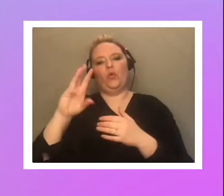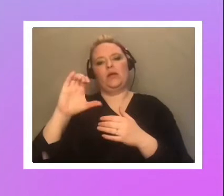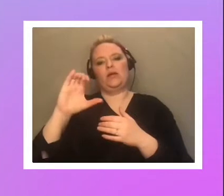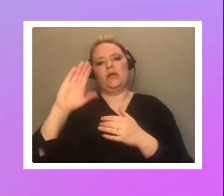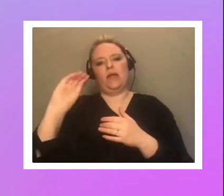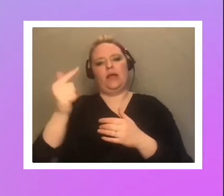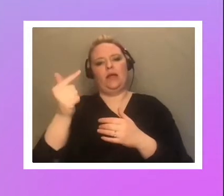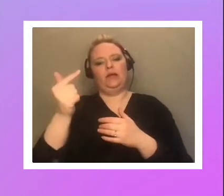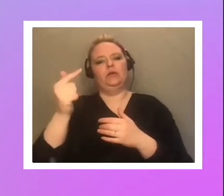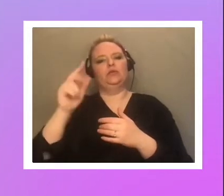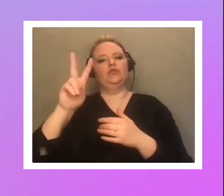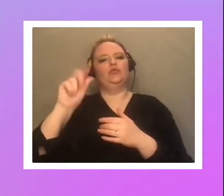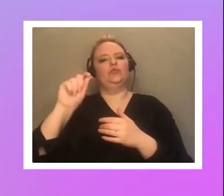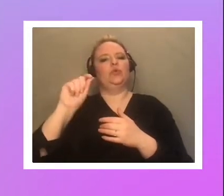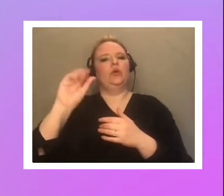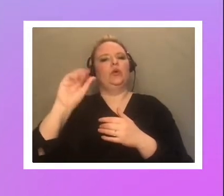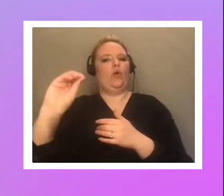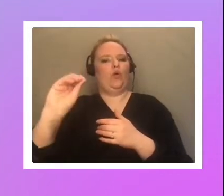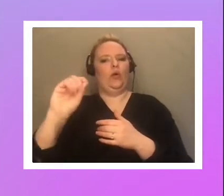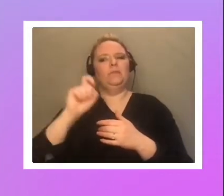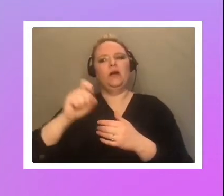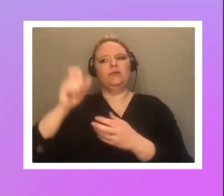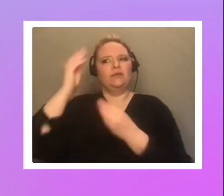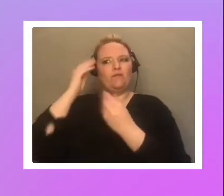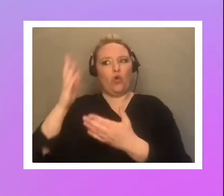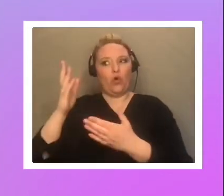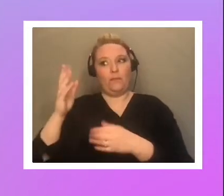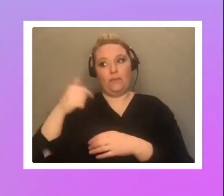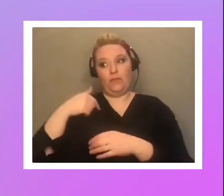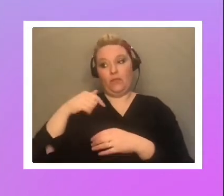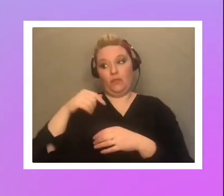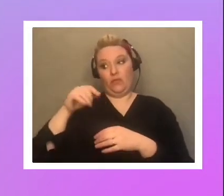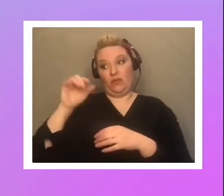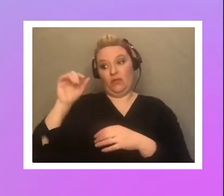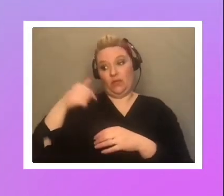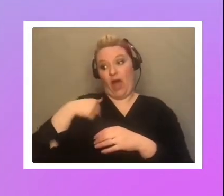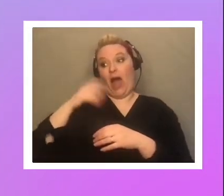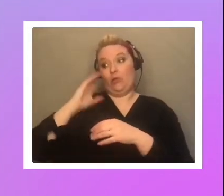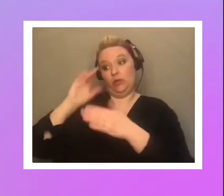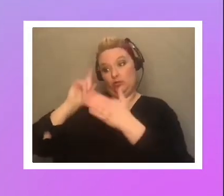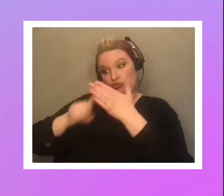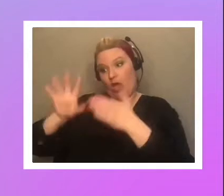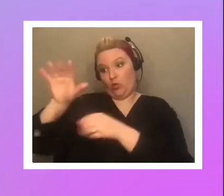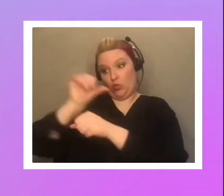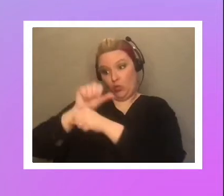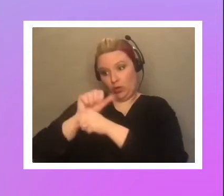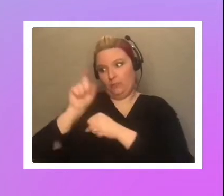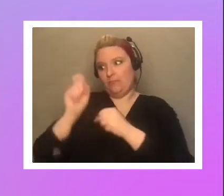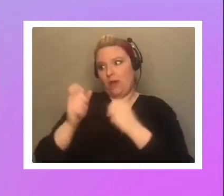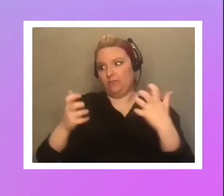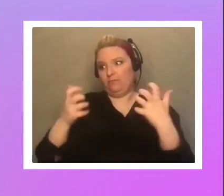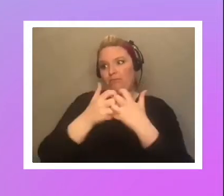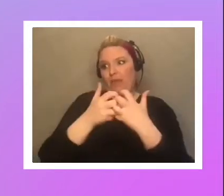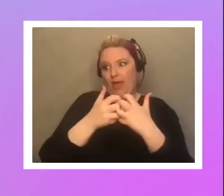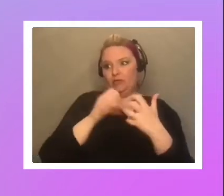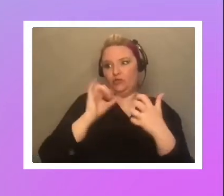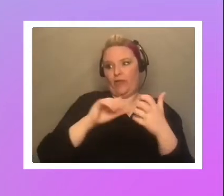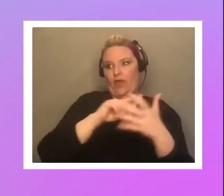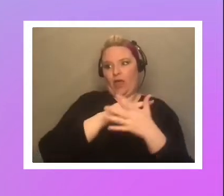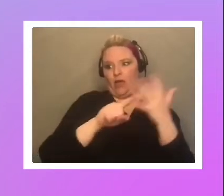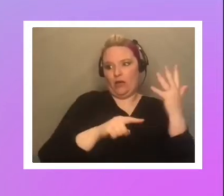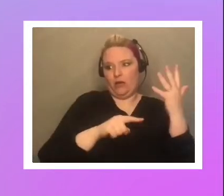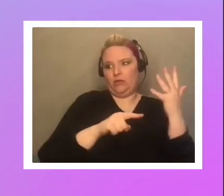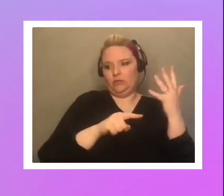2.0 out. You want to let them know that you're going to measure them against uh, the ability for the project to